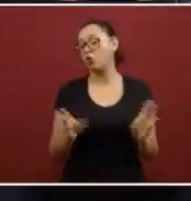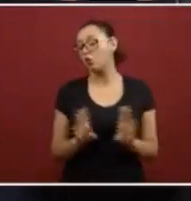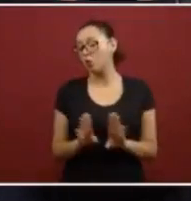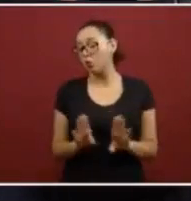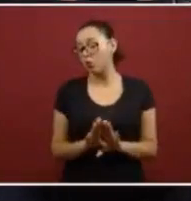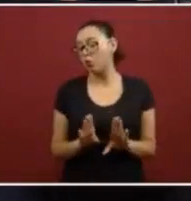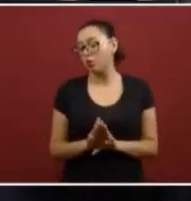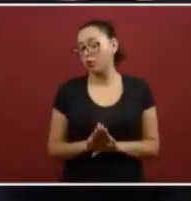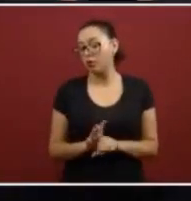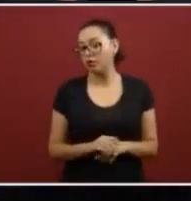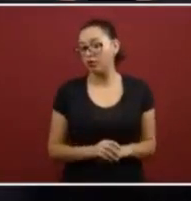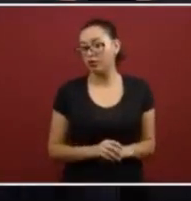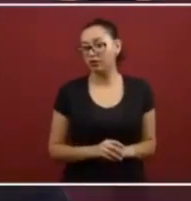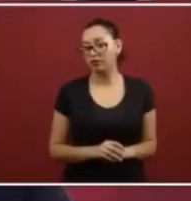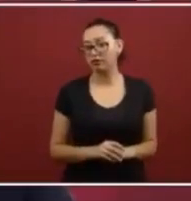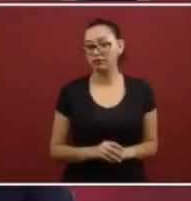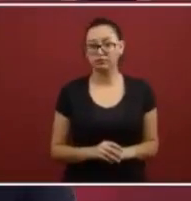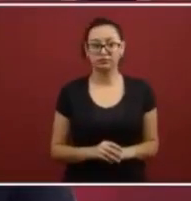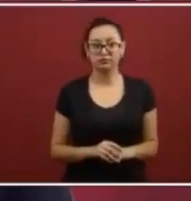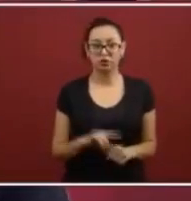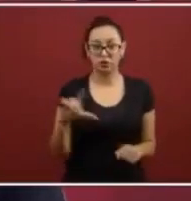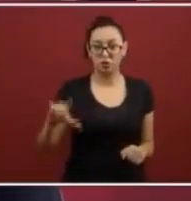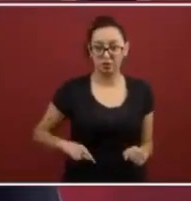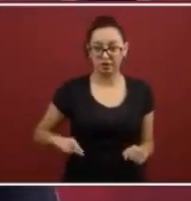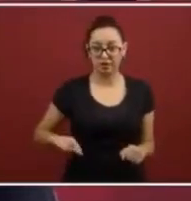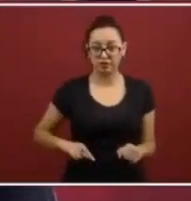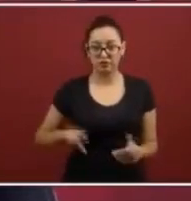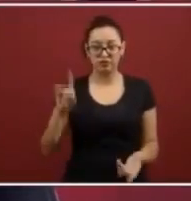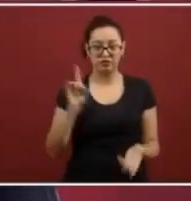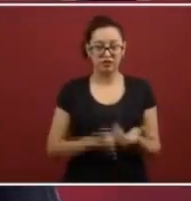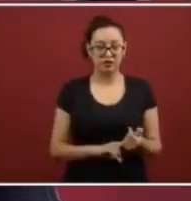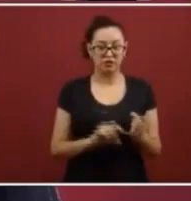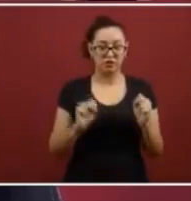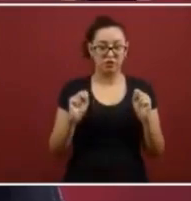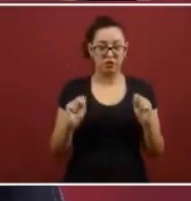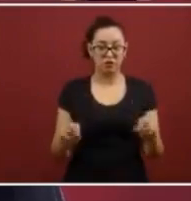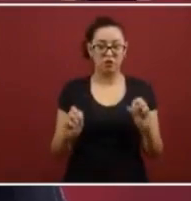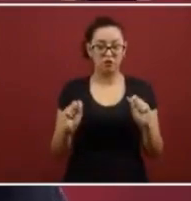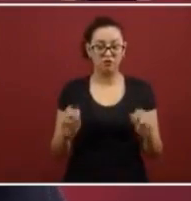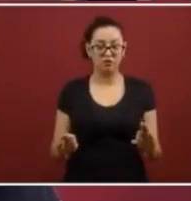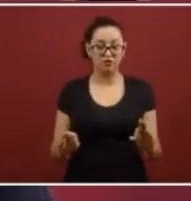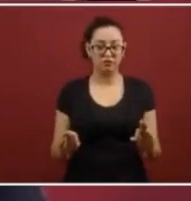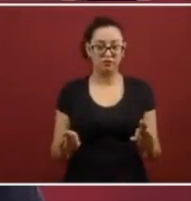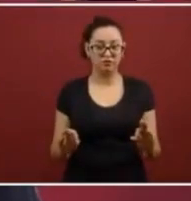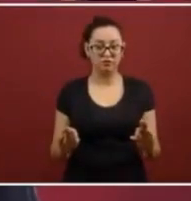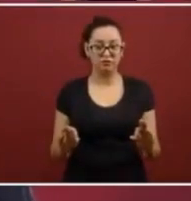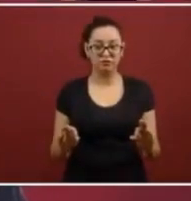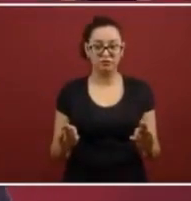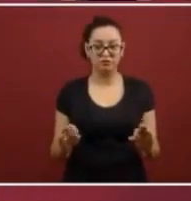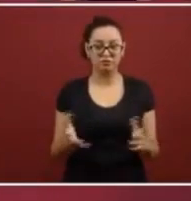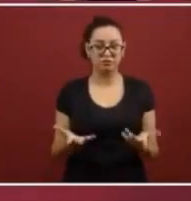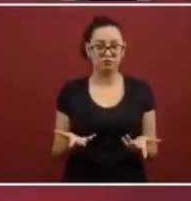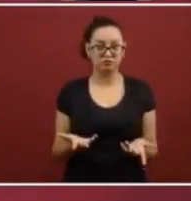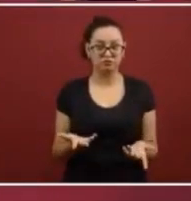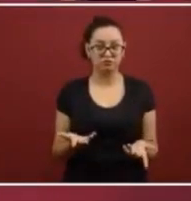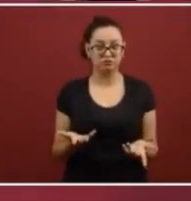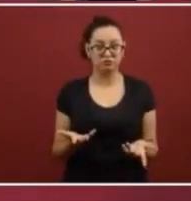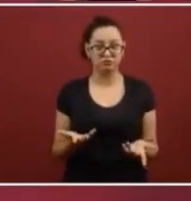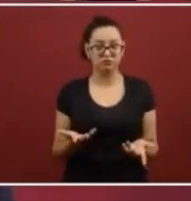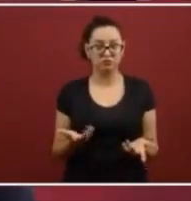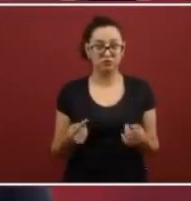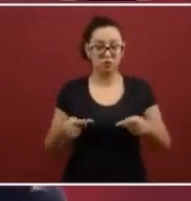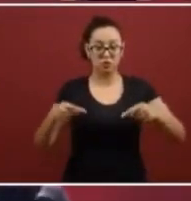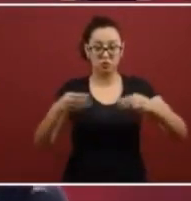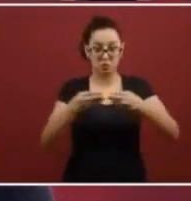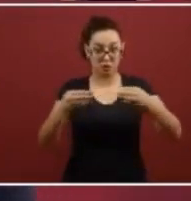in Mexico, en el gobierno, in the government offices, pues no son por metros